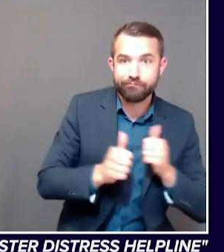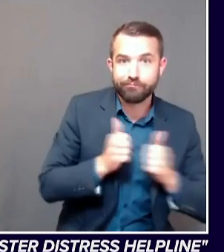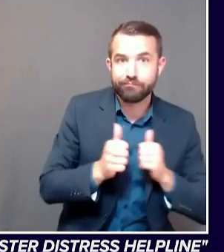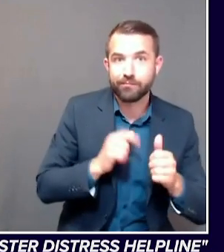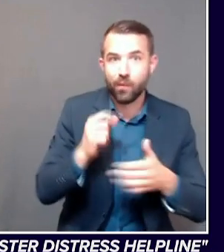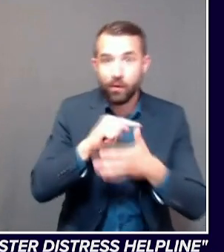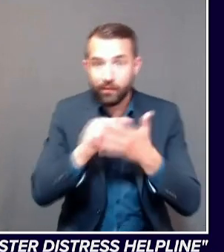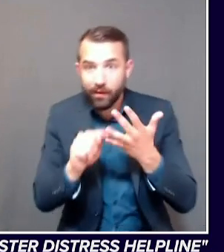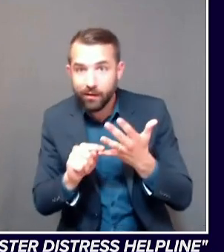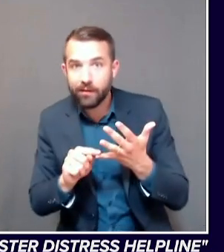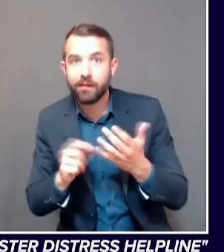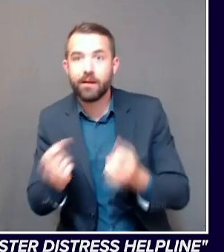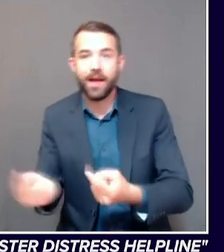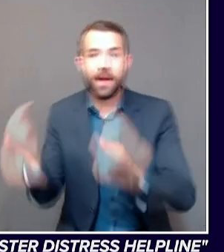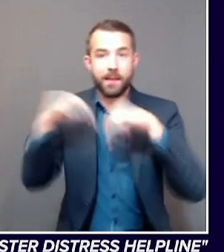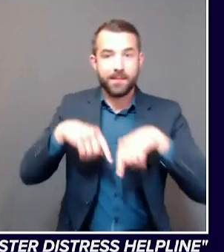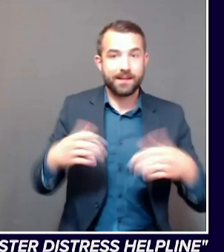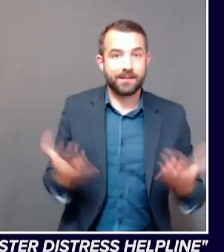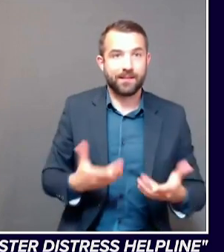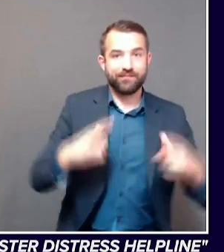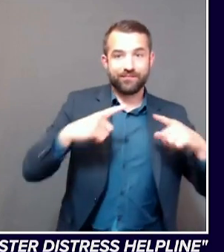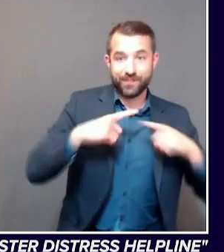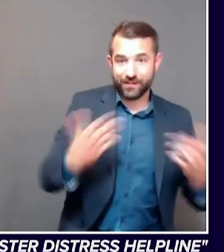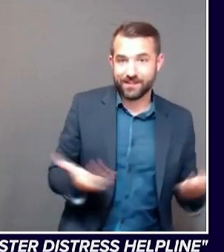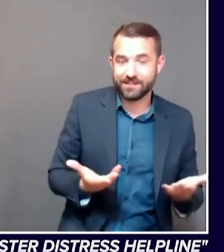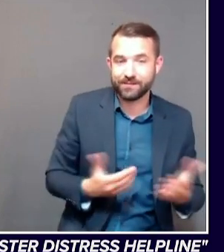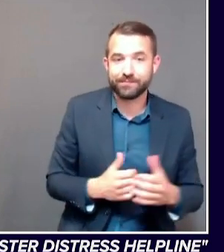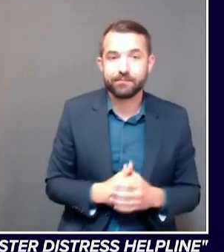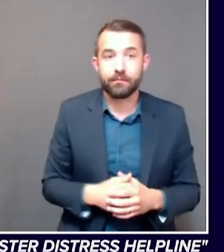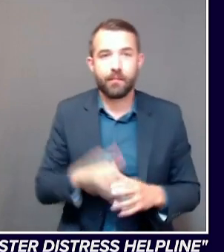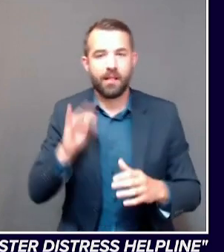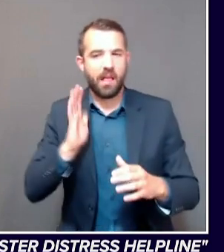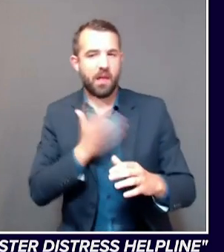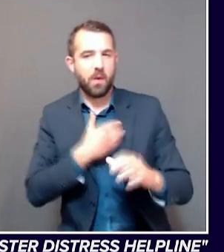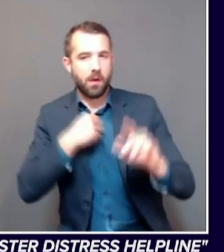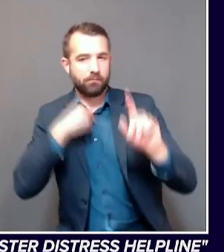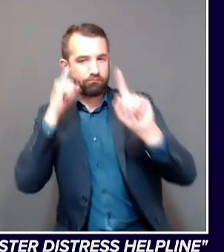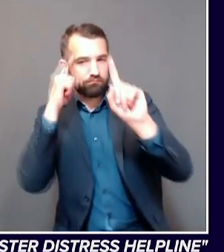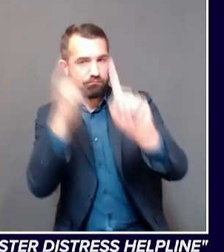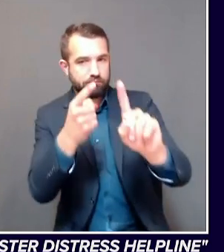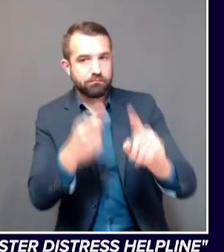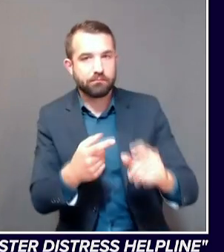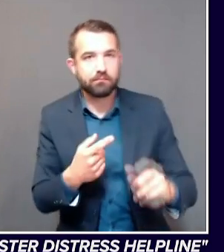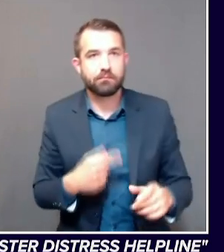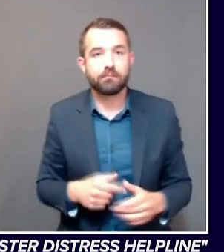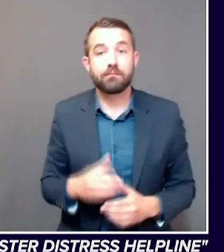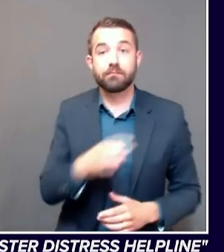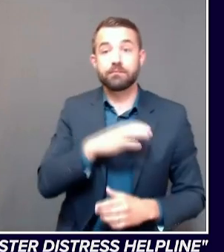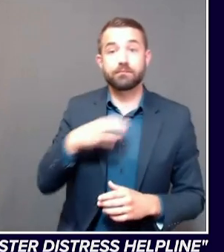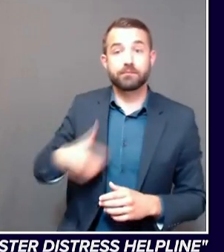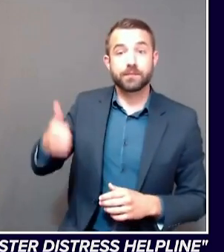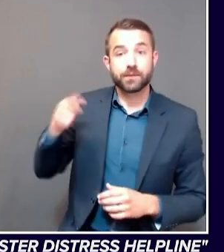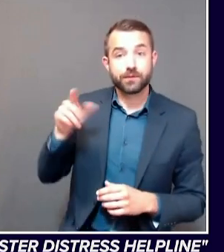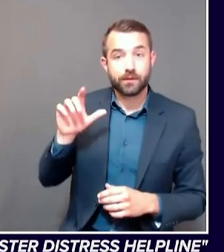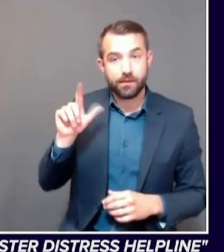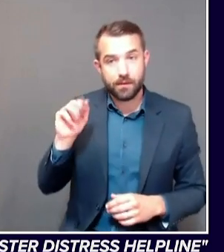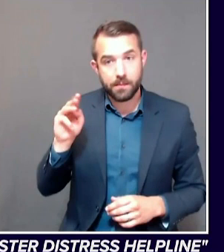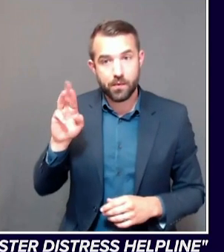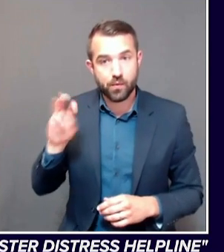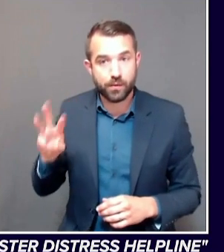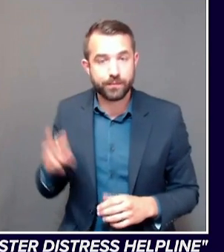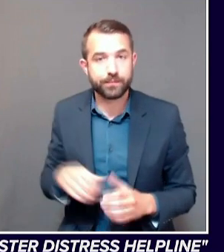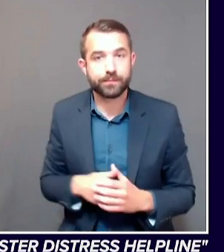Maine, and that's the direction we'd like to head. Yeah, and it will just add an even more viable option, because we really do think that this